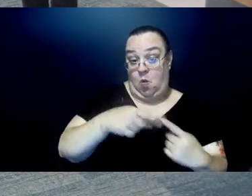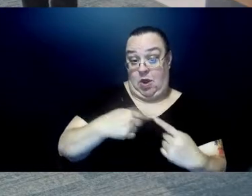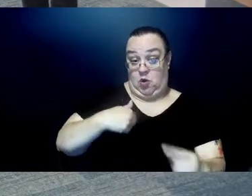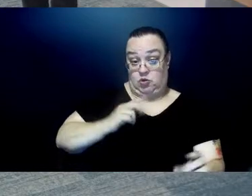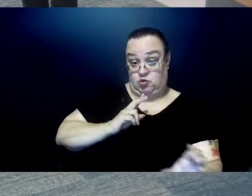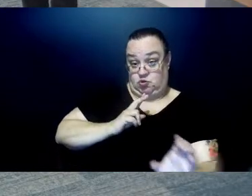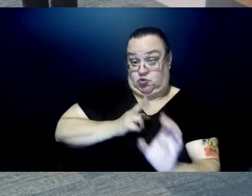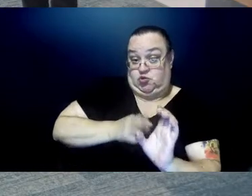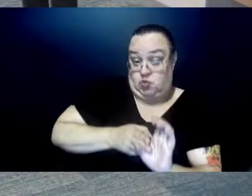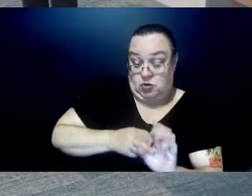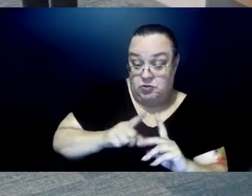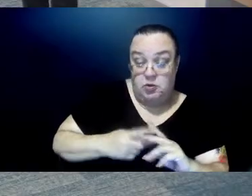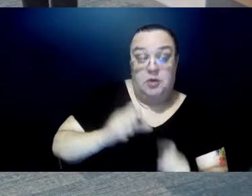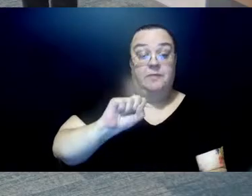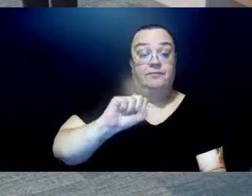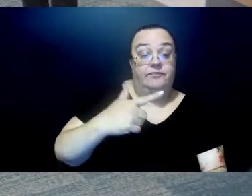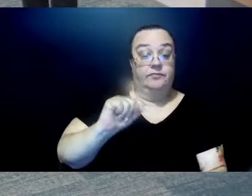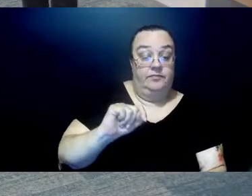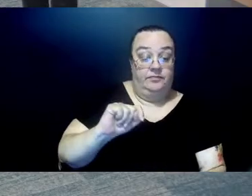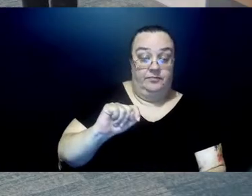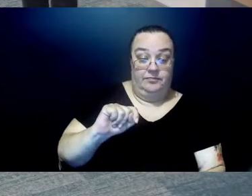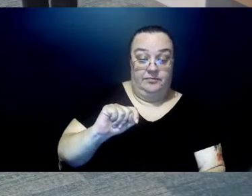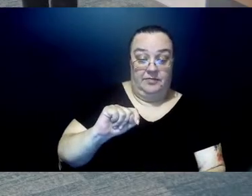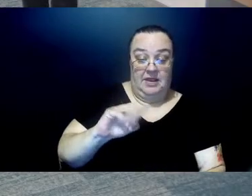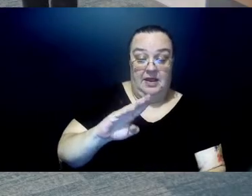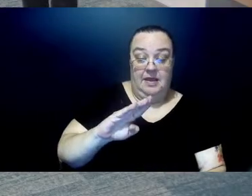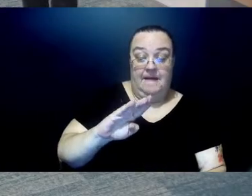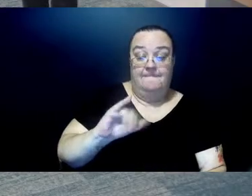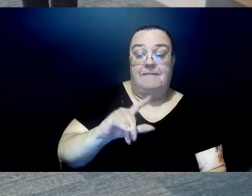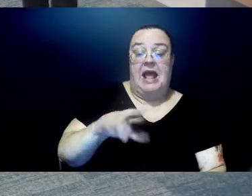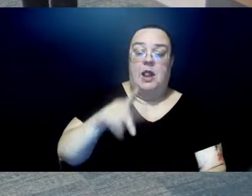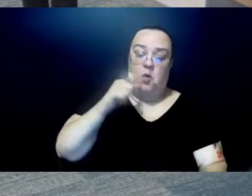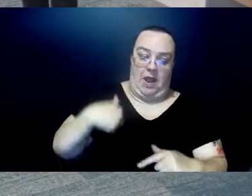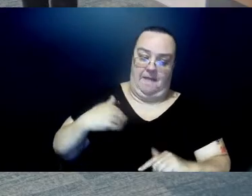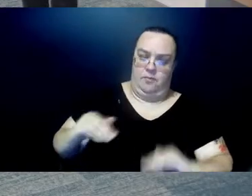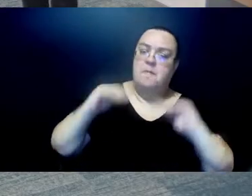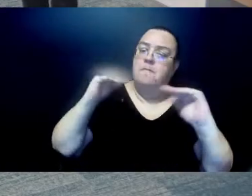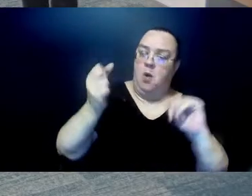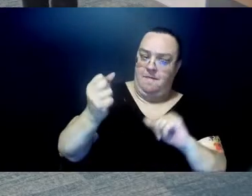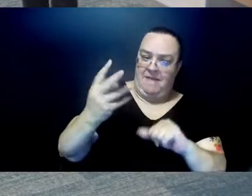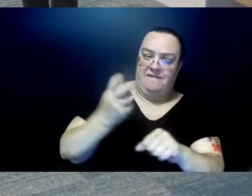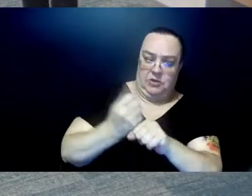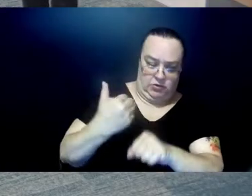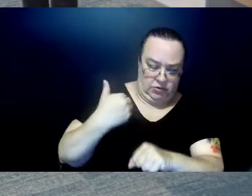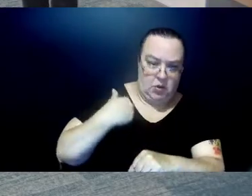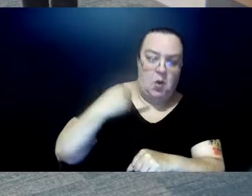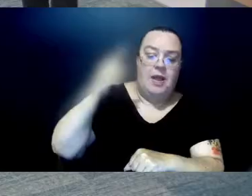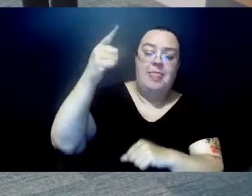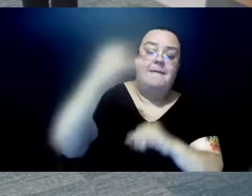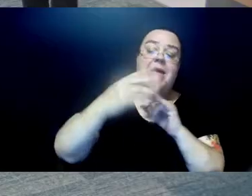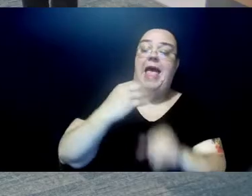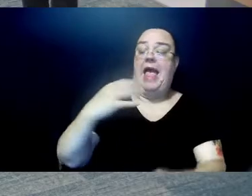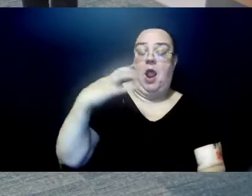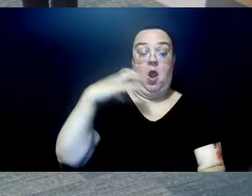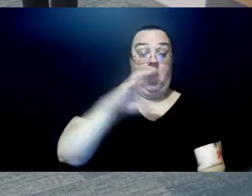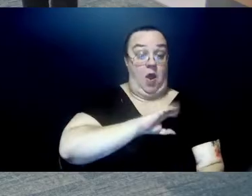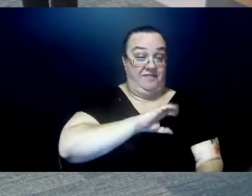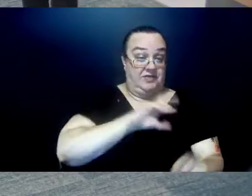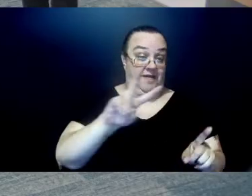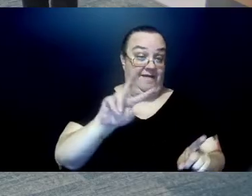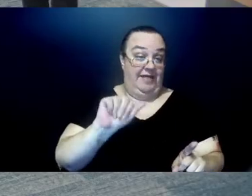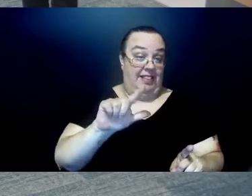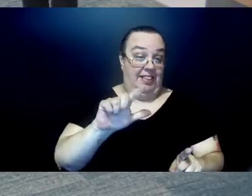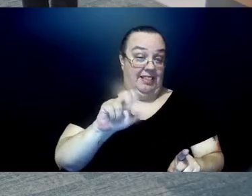that's Sergeant Byler, who I promoted a number of years ago, who's with us in the back, and Officer Valencia. I think he was